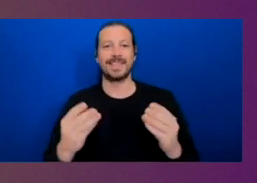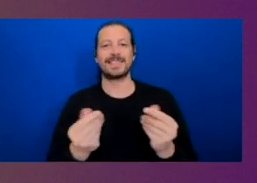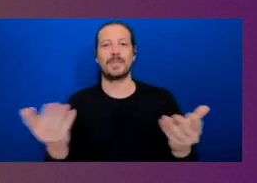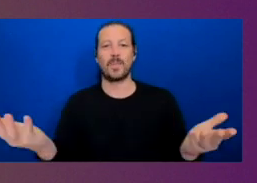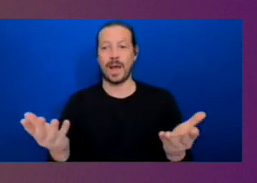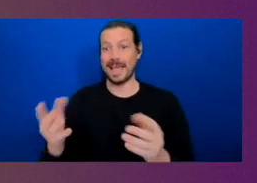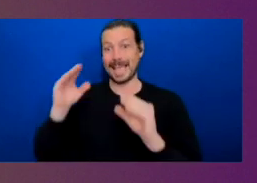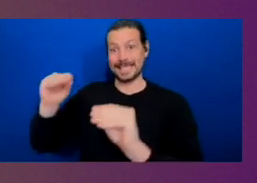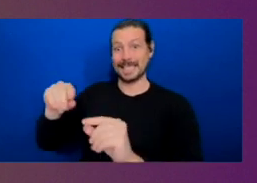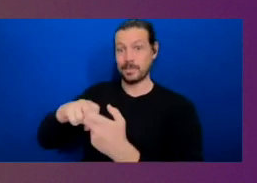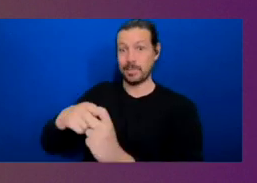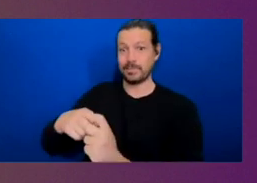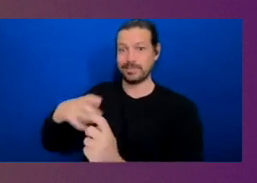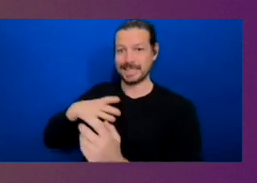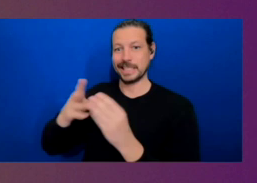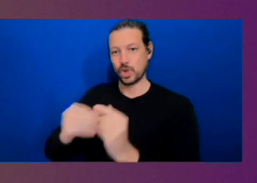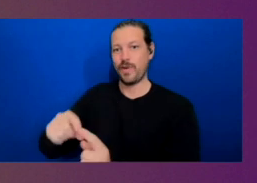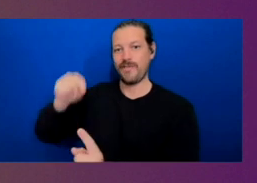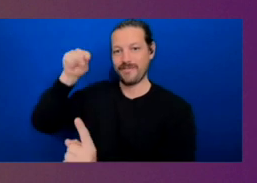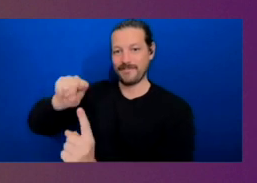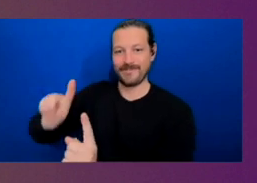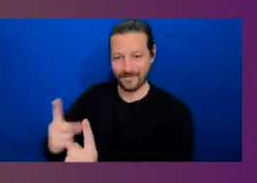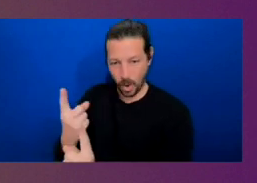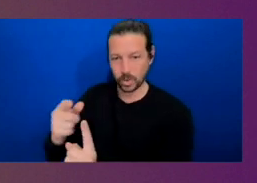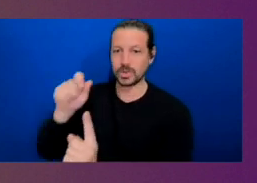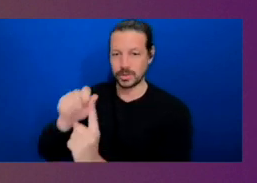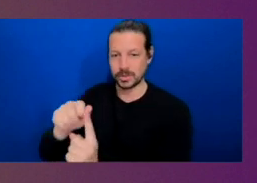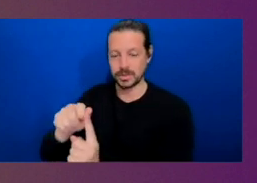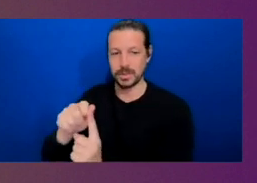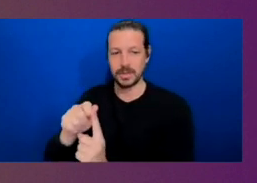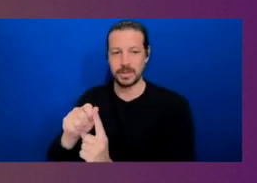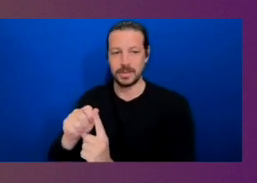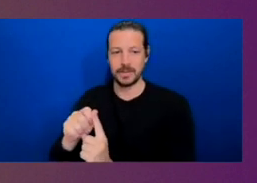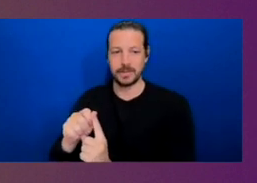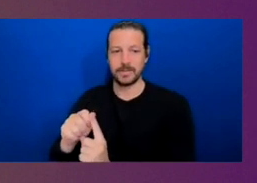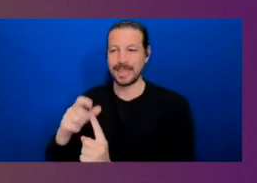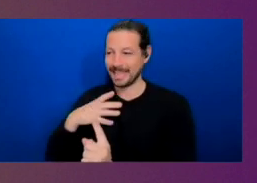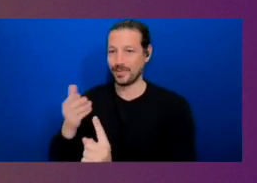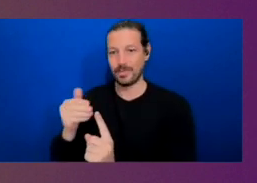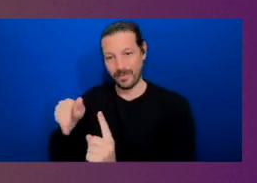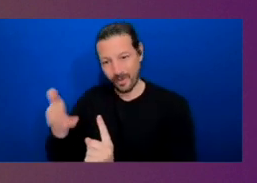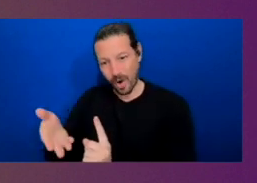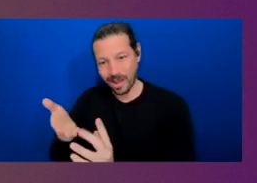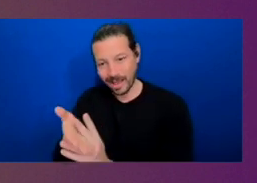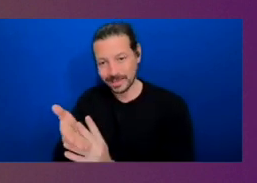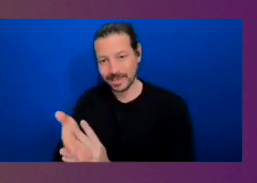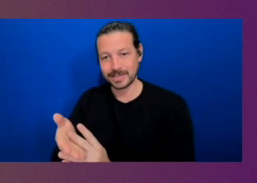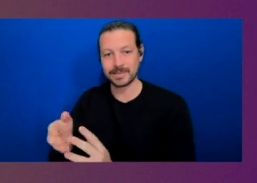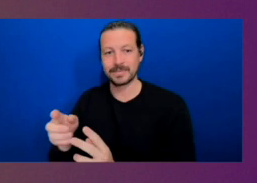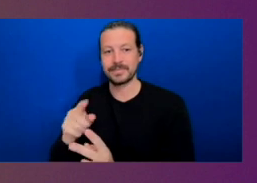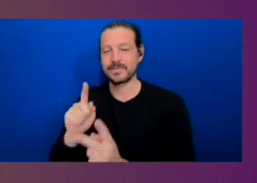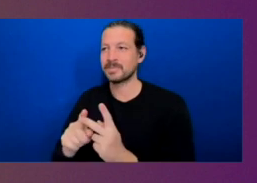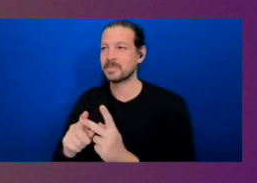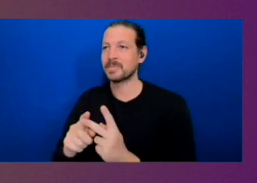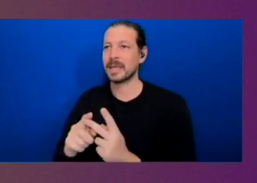problem first, because if we can't fix the education problem, both in terms of getting people access to it and in terms of educating people to